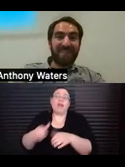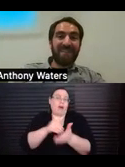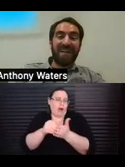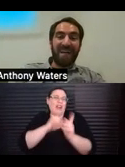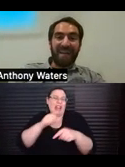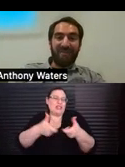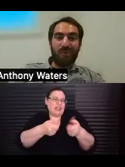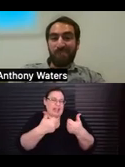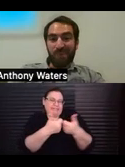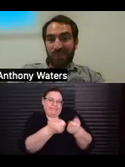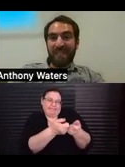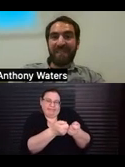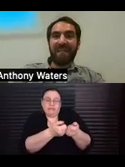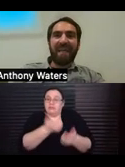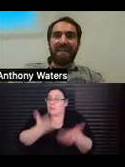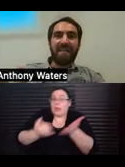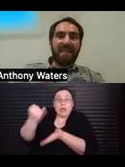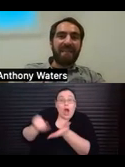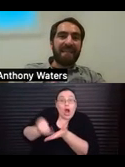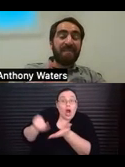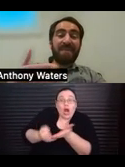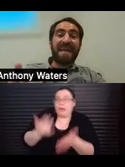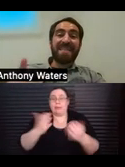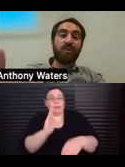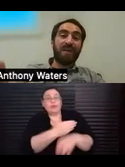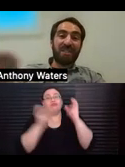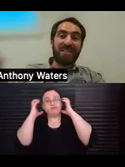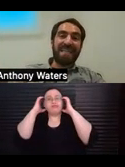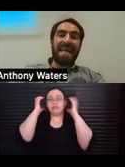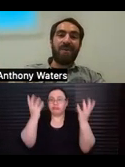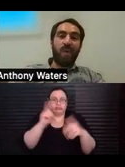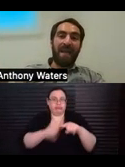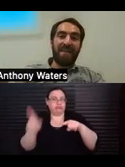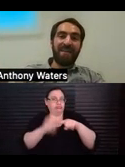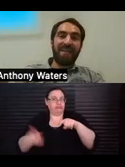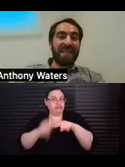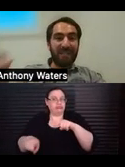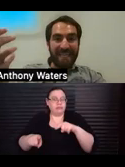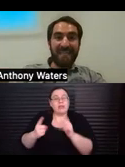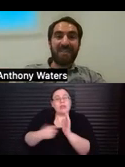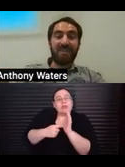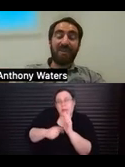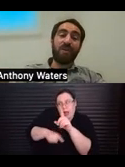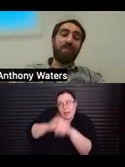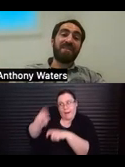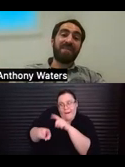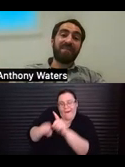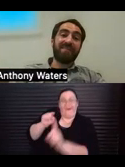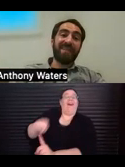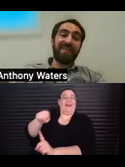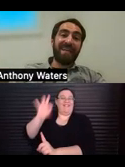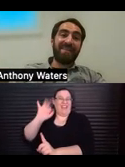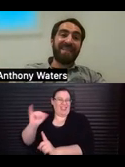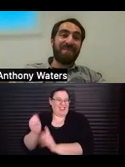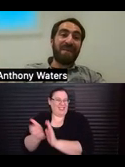art or music. And sometimes asking questions in that way can actually get us to those coping